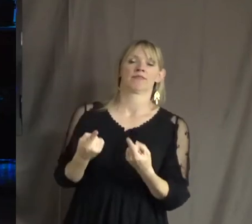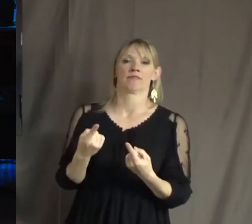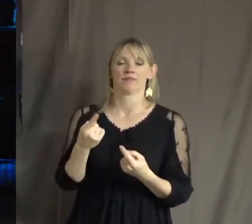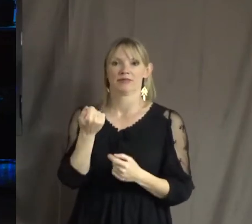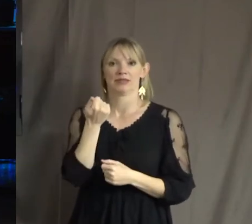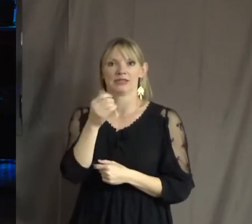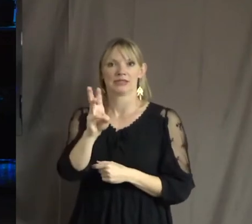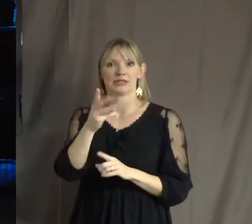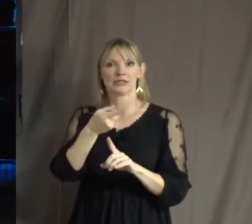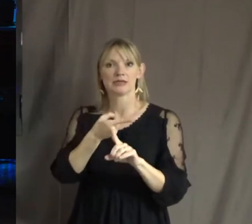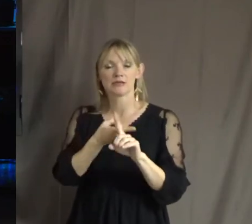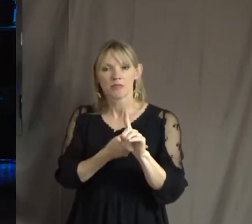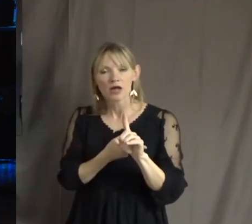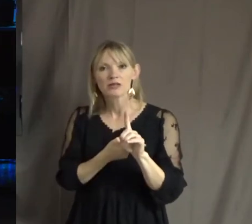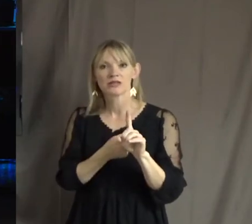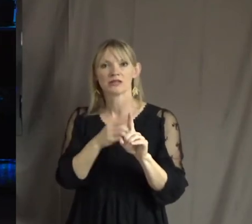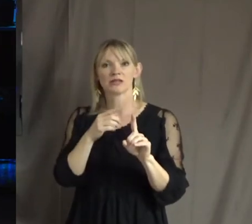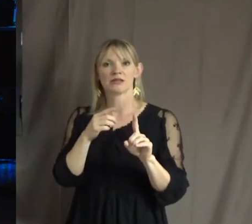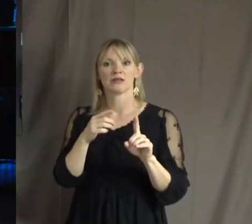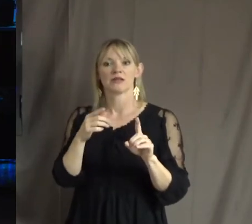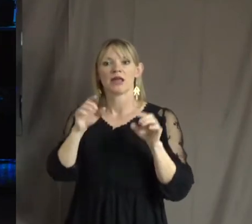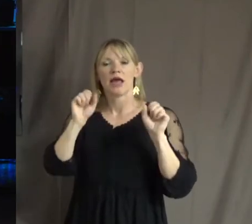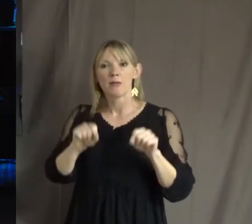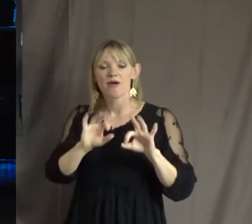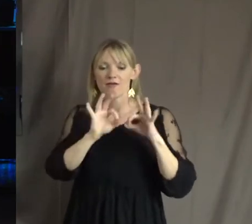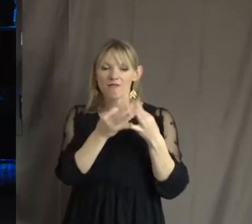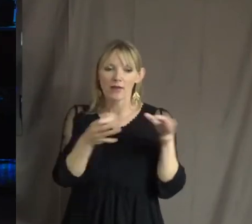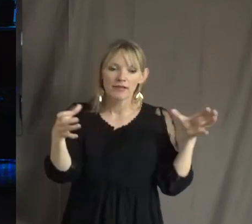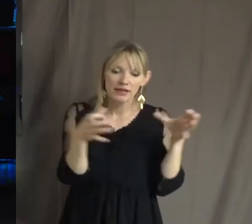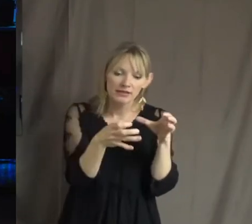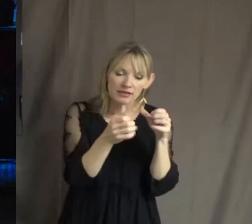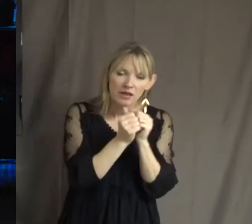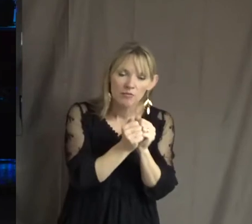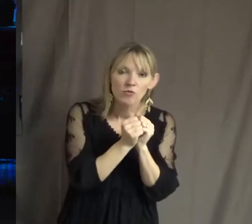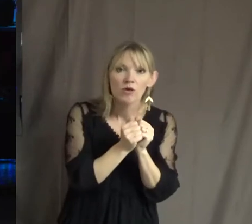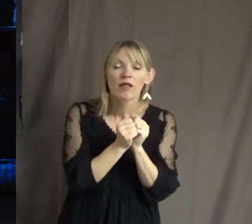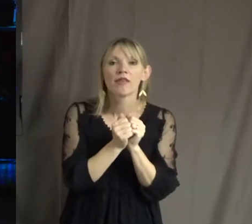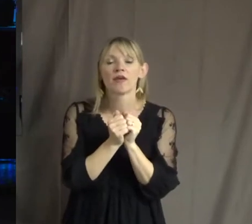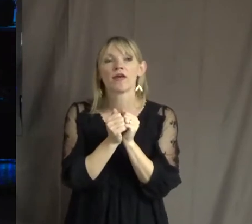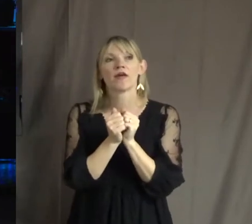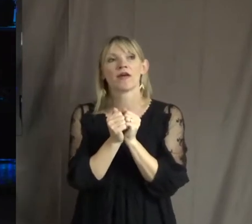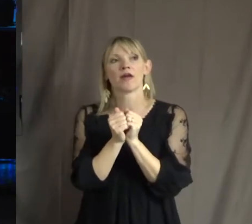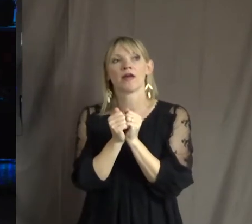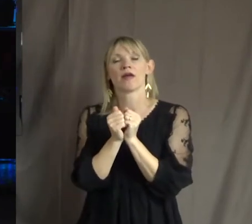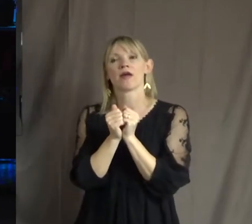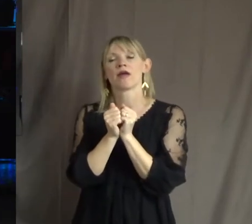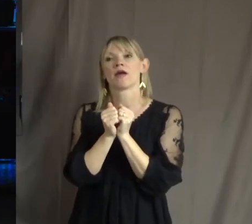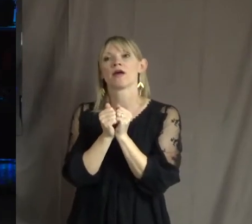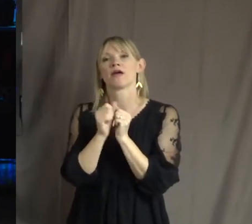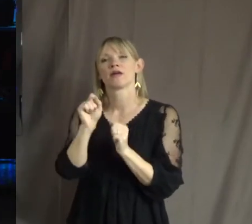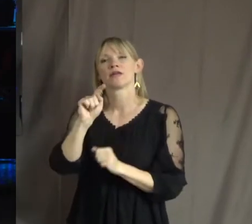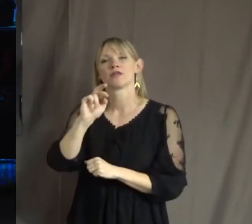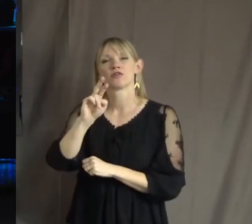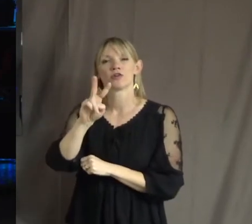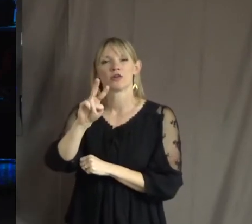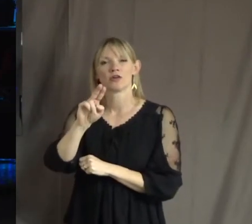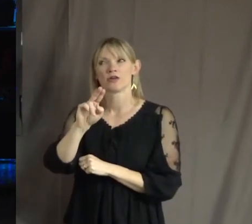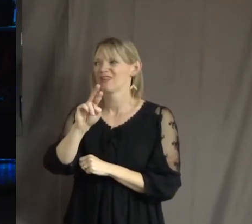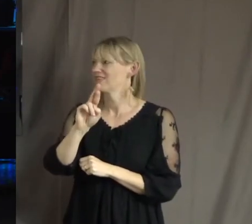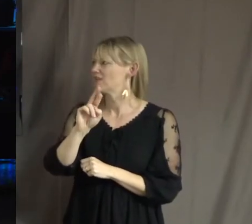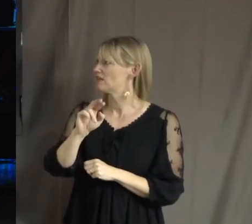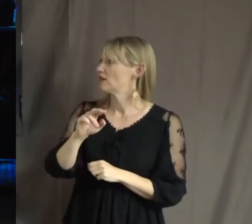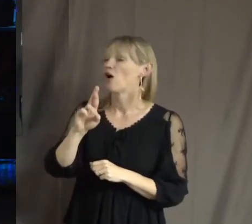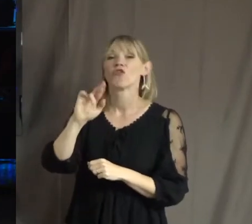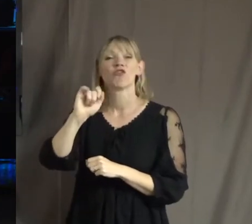ritual, being able to gather with families. And Starhawk wrote this: "Ritual builds